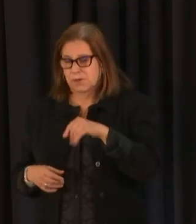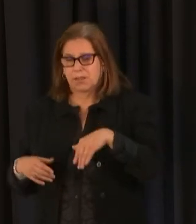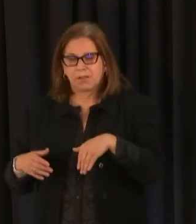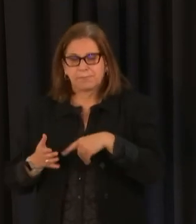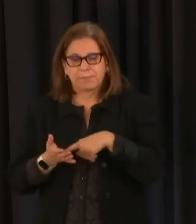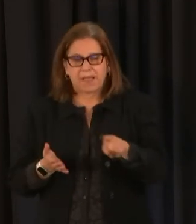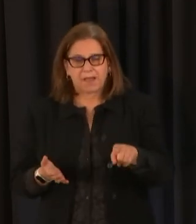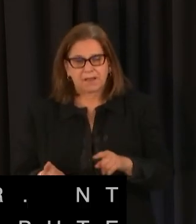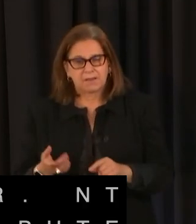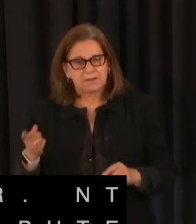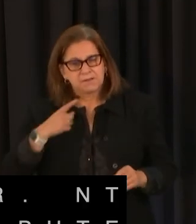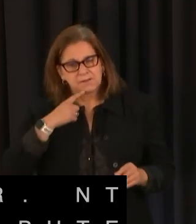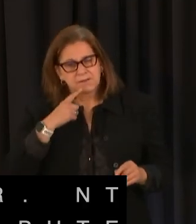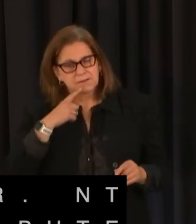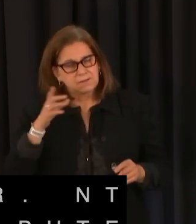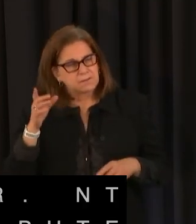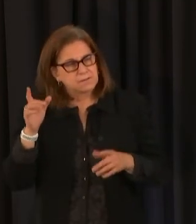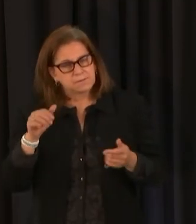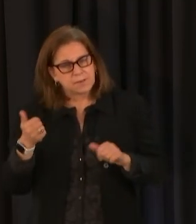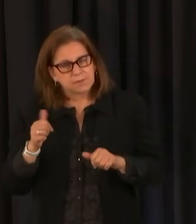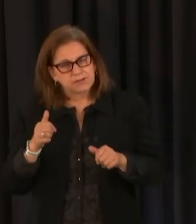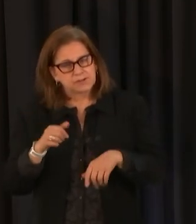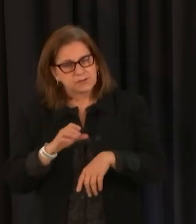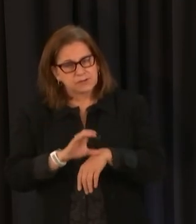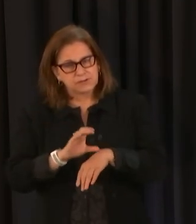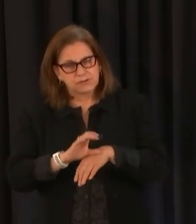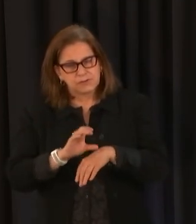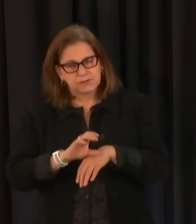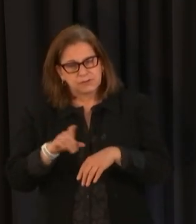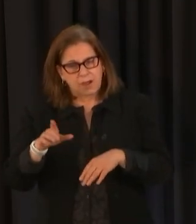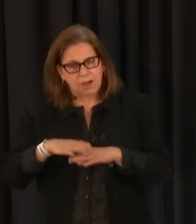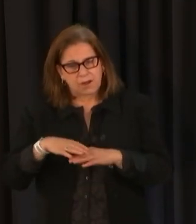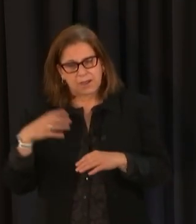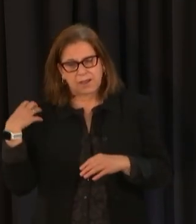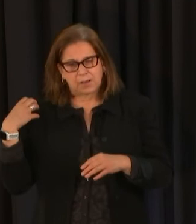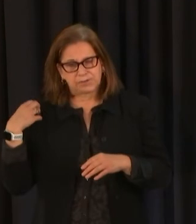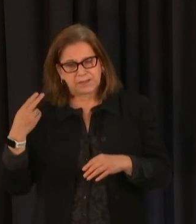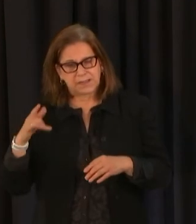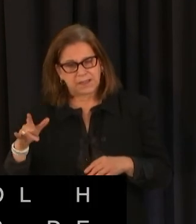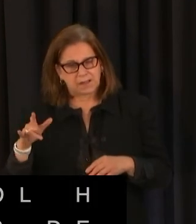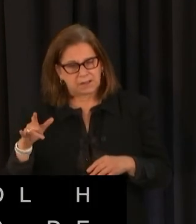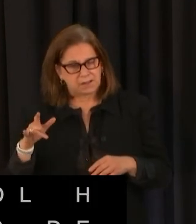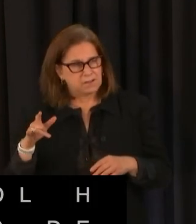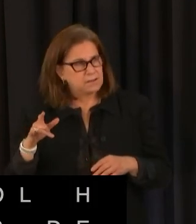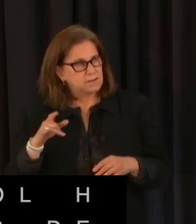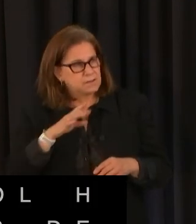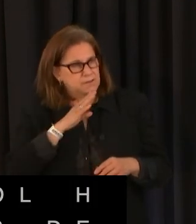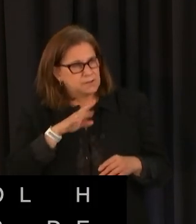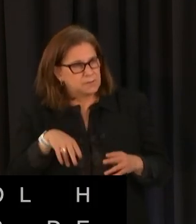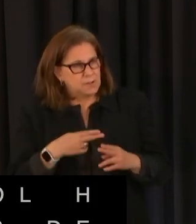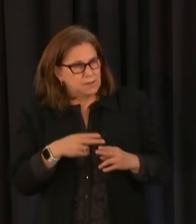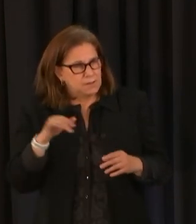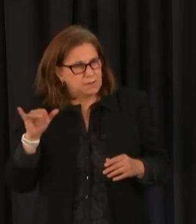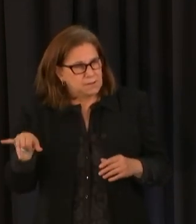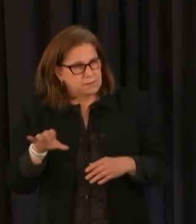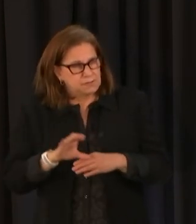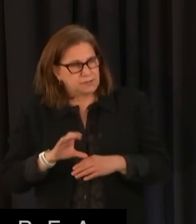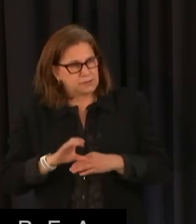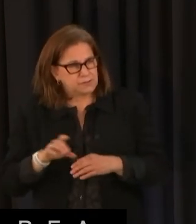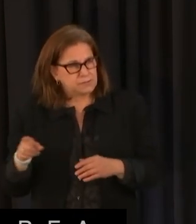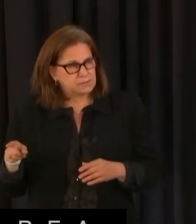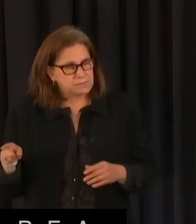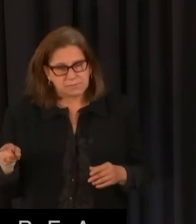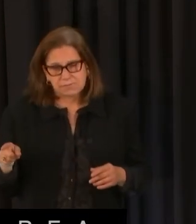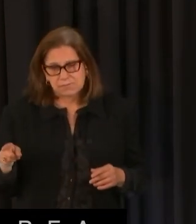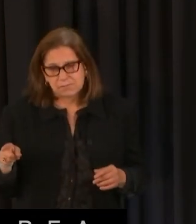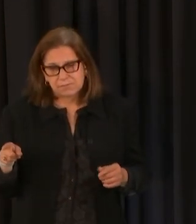Baptist Church that was denied an immune section. Can you talk about the reason why that was denied? And then also separately, can you all weigh